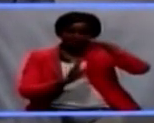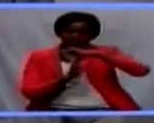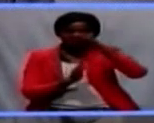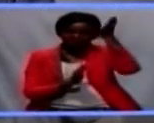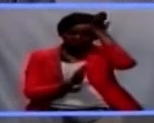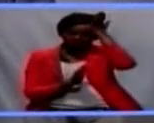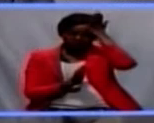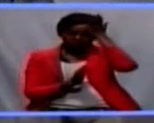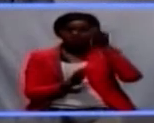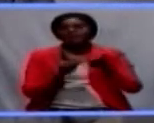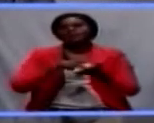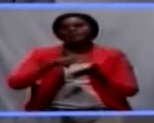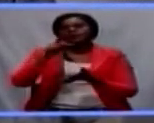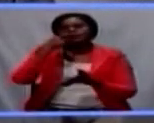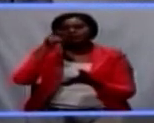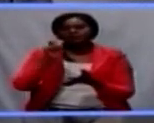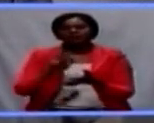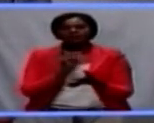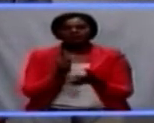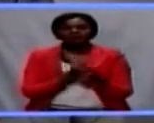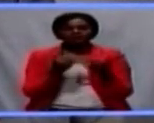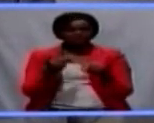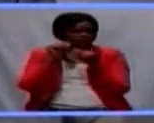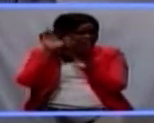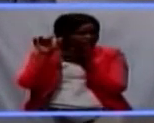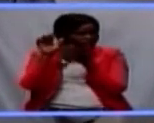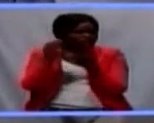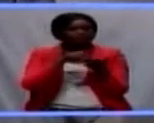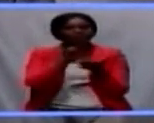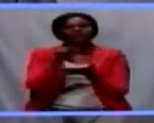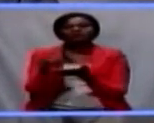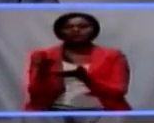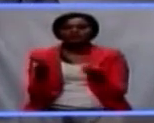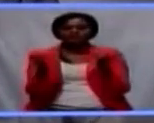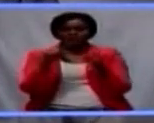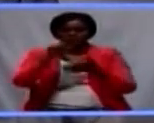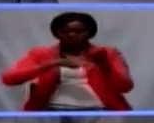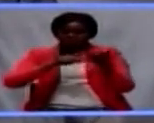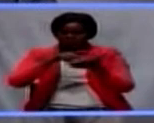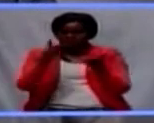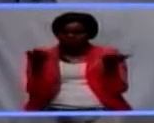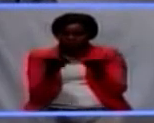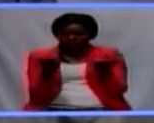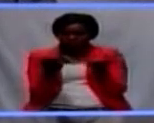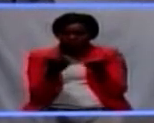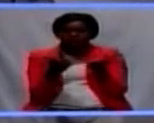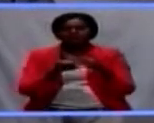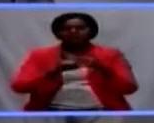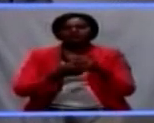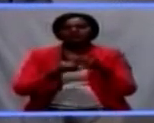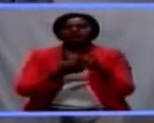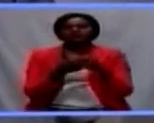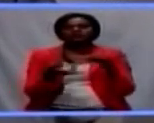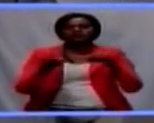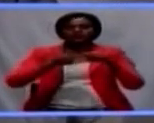transaction is payable, we expect it to be paid. And when that taxpayer doesn't pay, interest starts